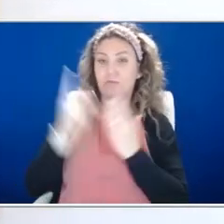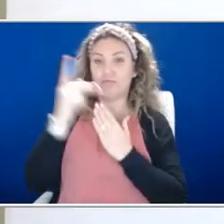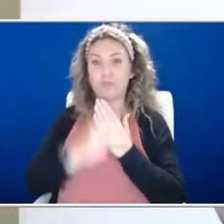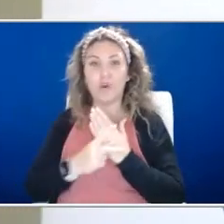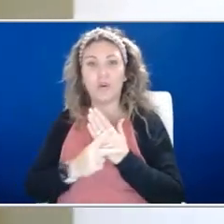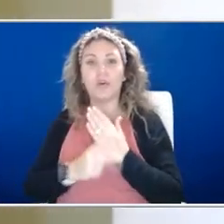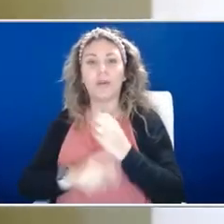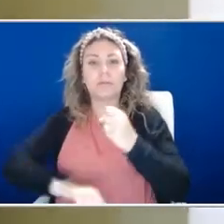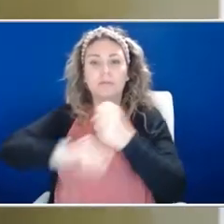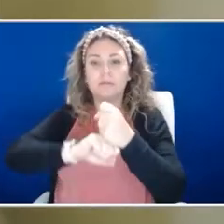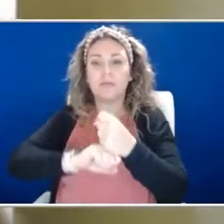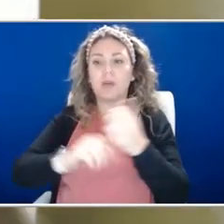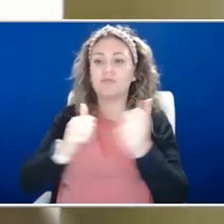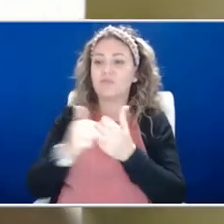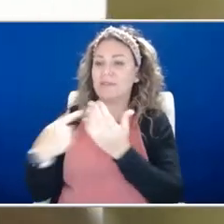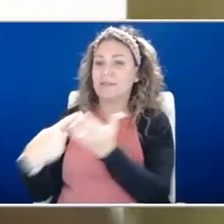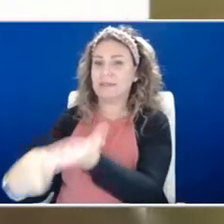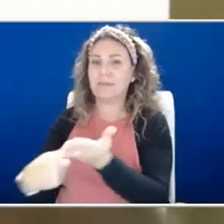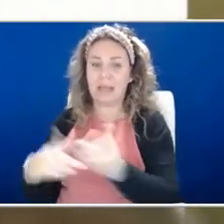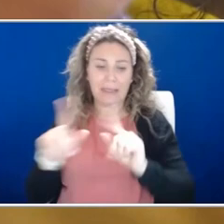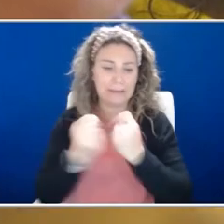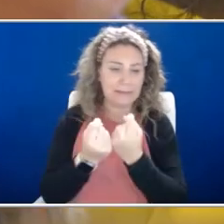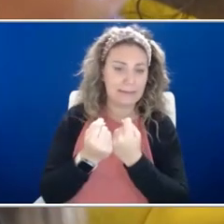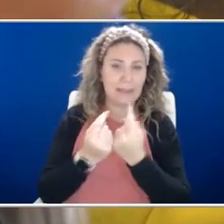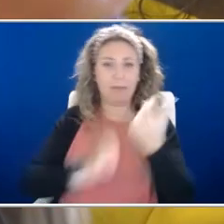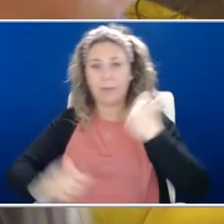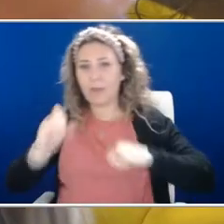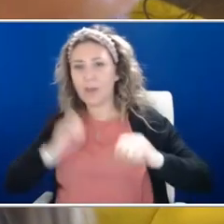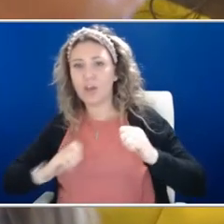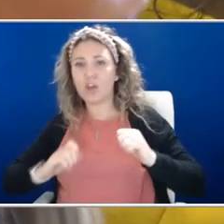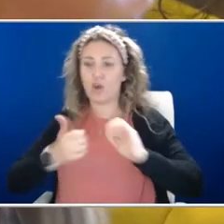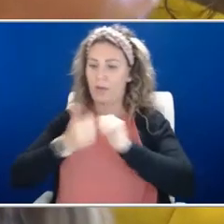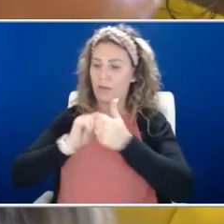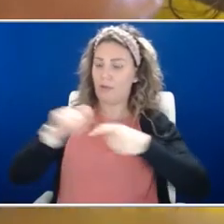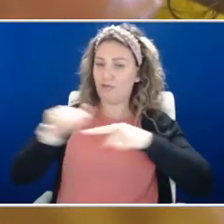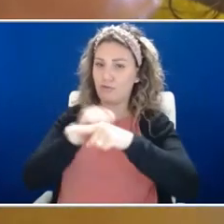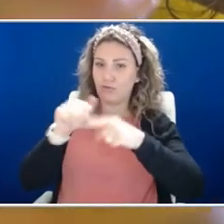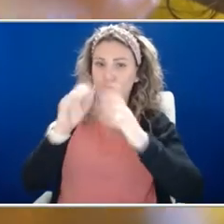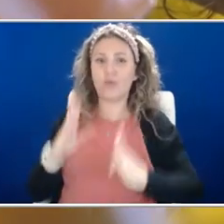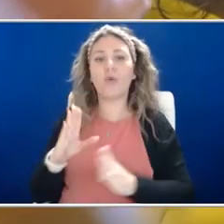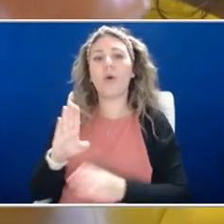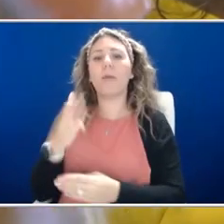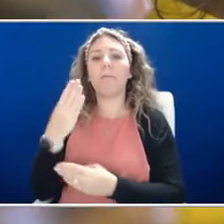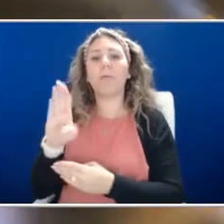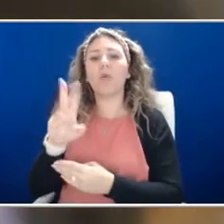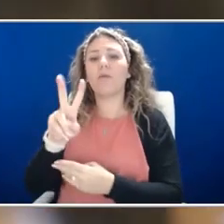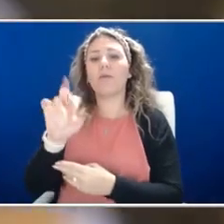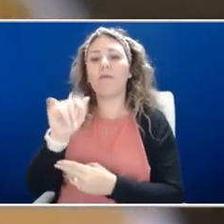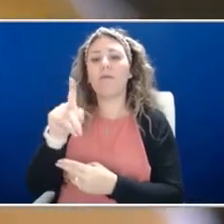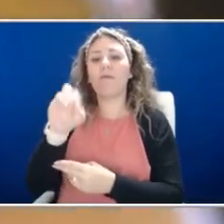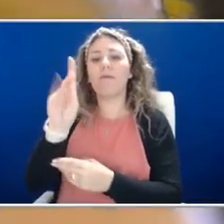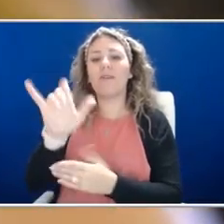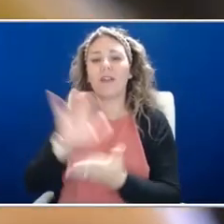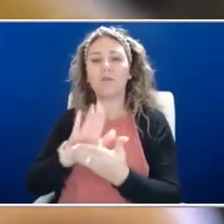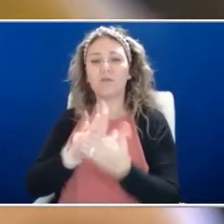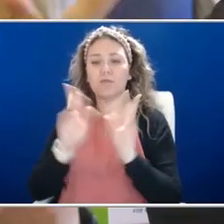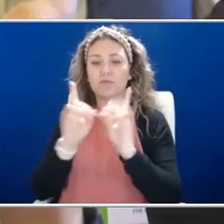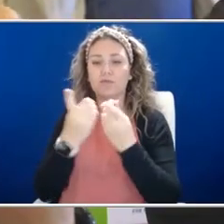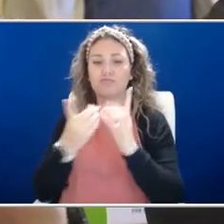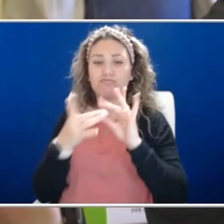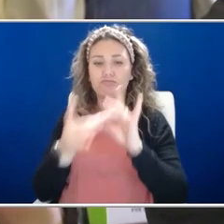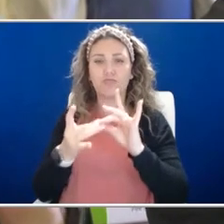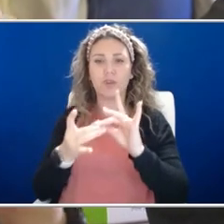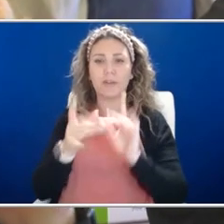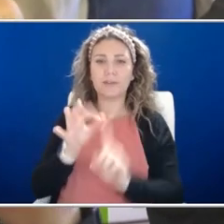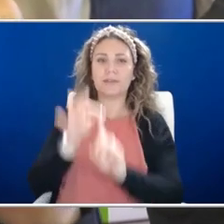people with the debate team, theater, athletic trainers in the Blue Valley School District, took part in a special training course